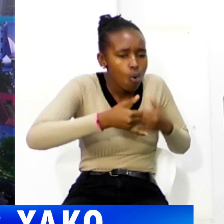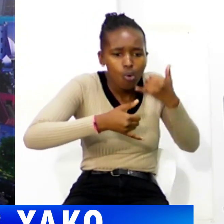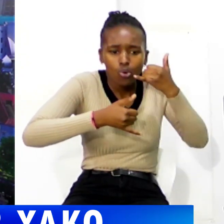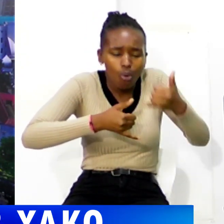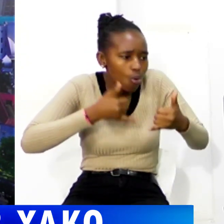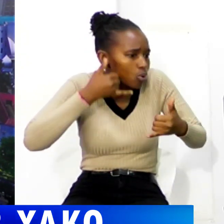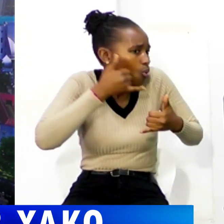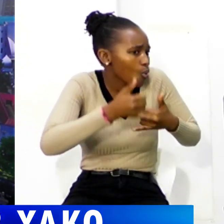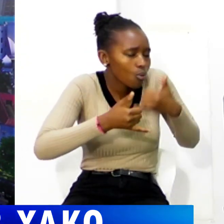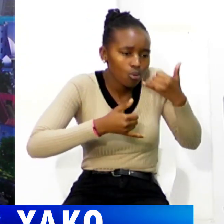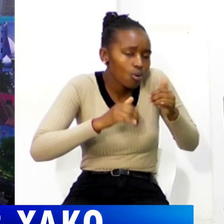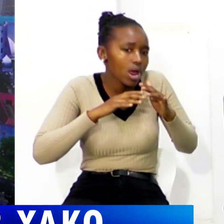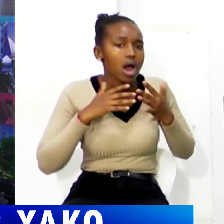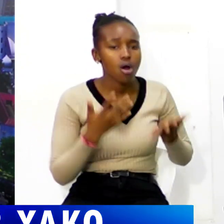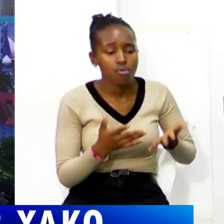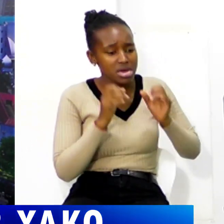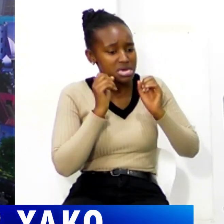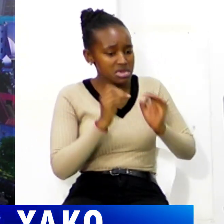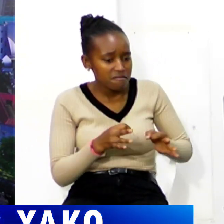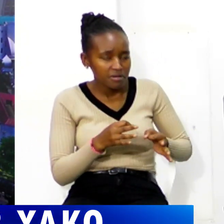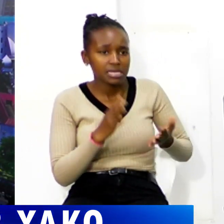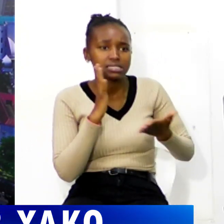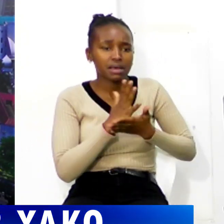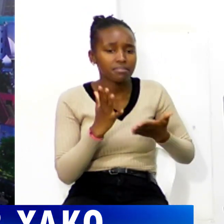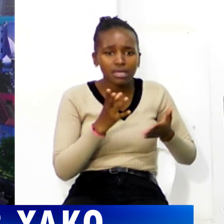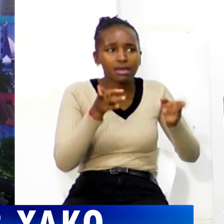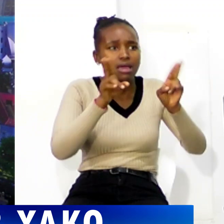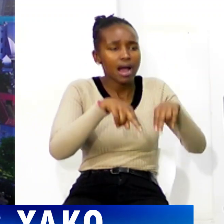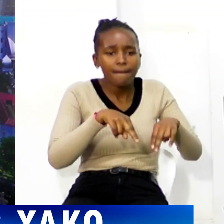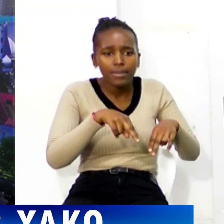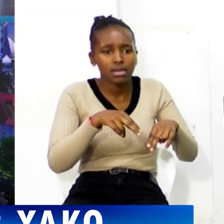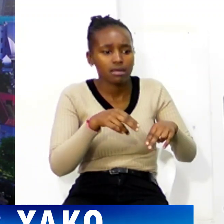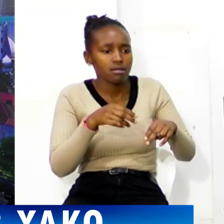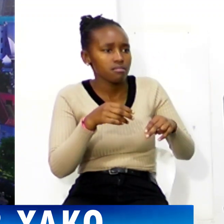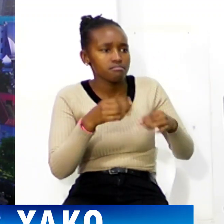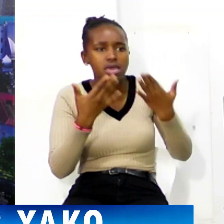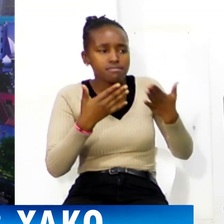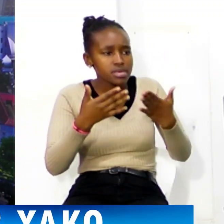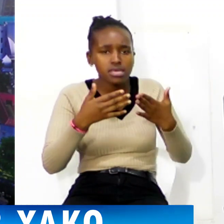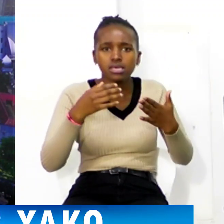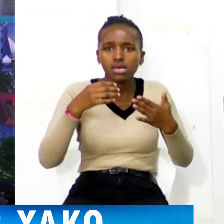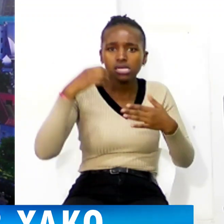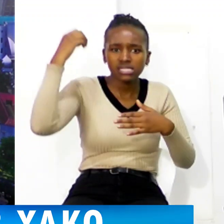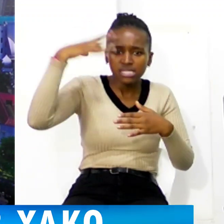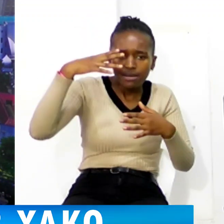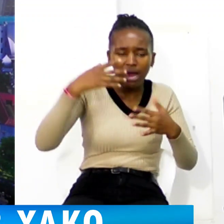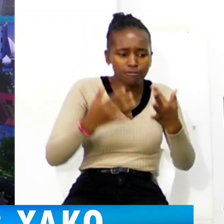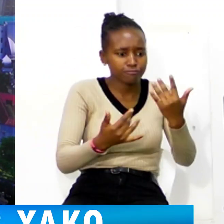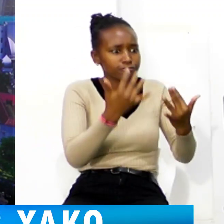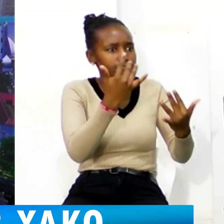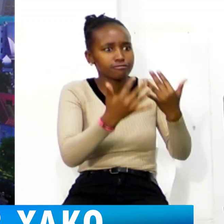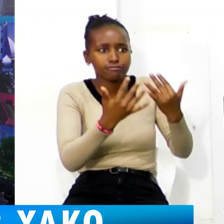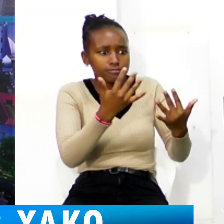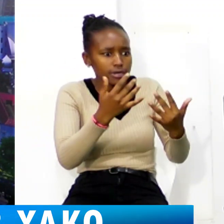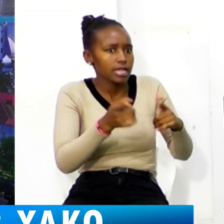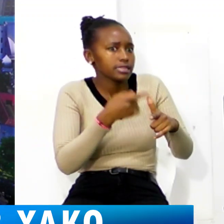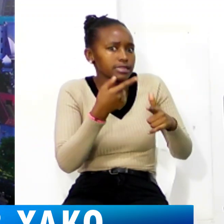fires in an area that need power to be cut off, or broken conductors, or even sagging